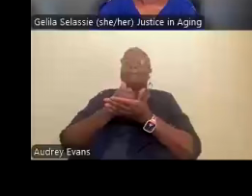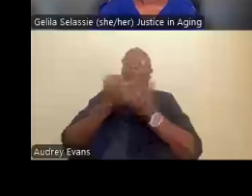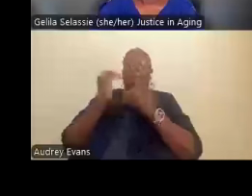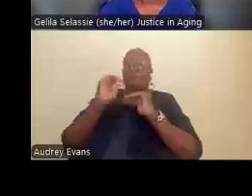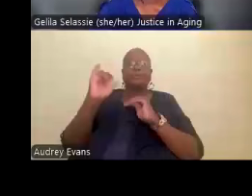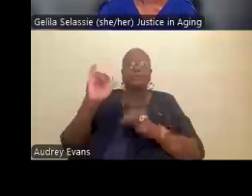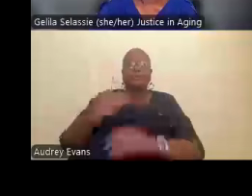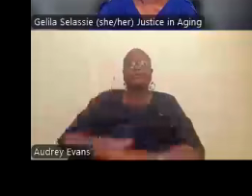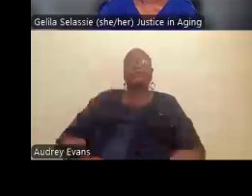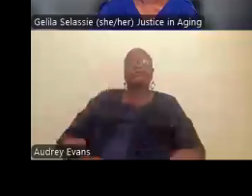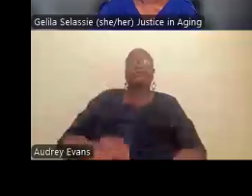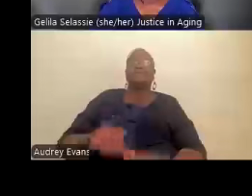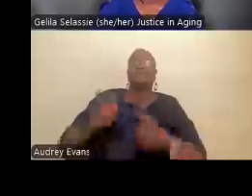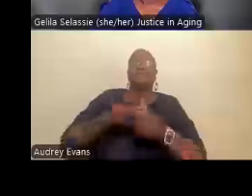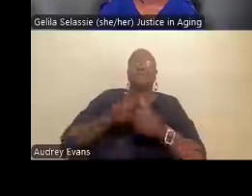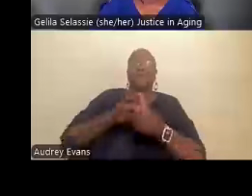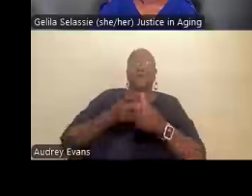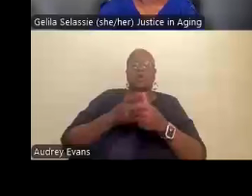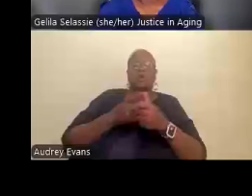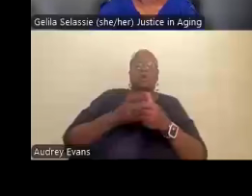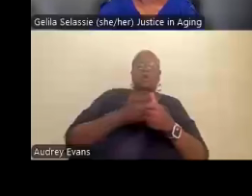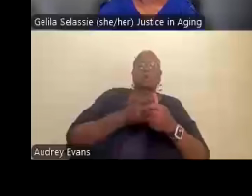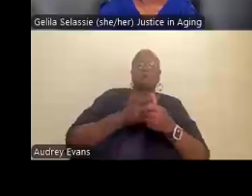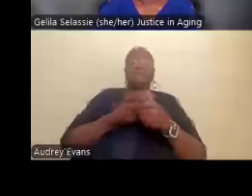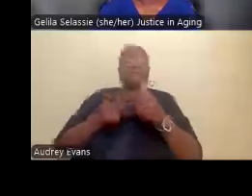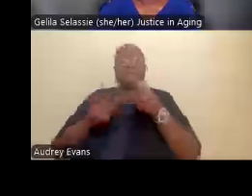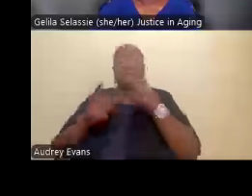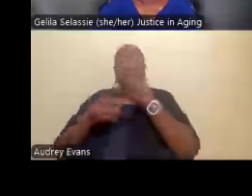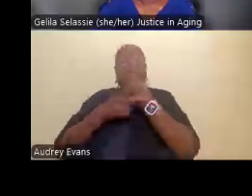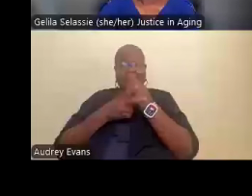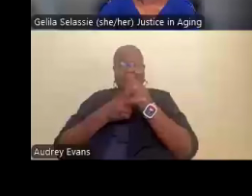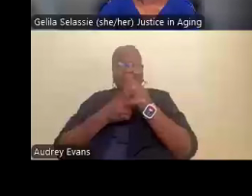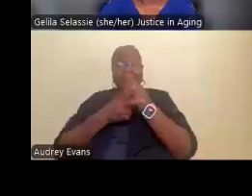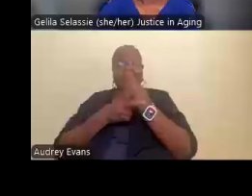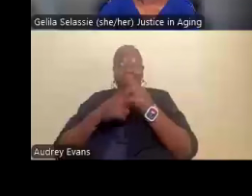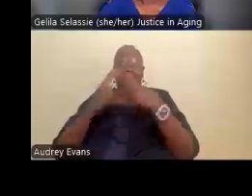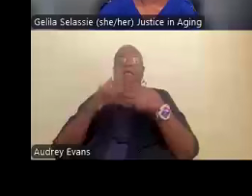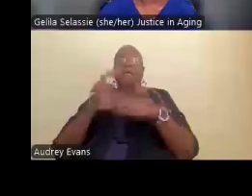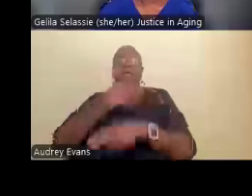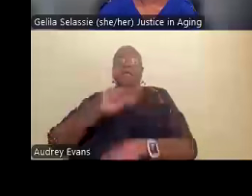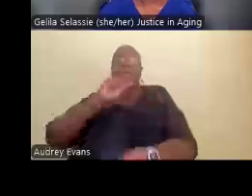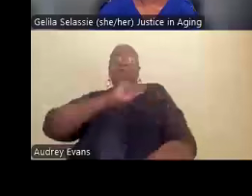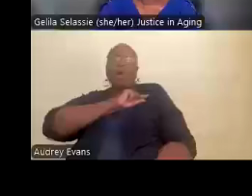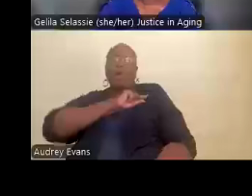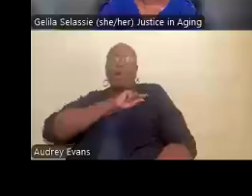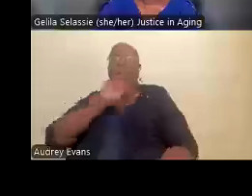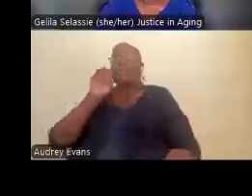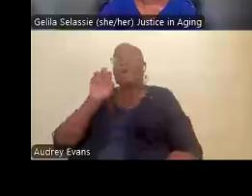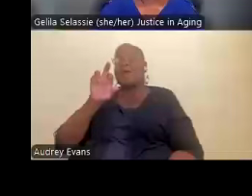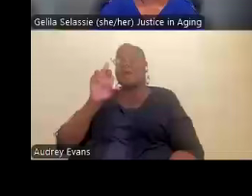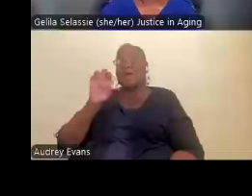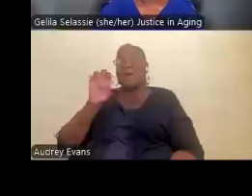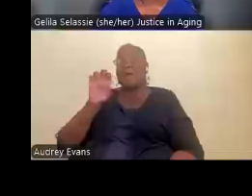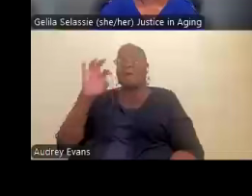limits. So the first Medicare Savings Program is the Qualified Medicare Beneficiary, or